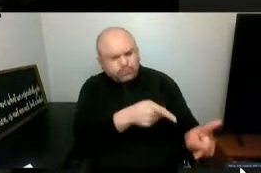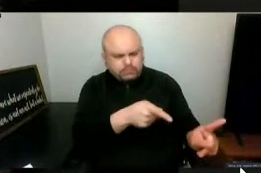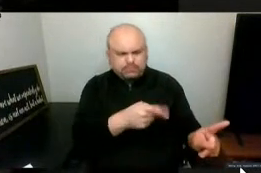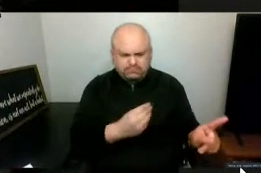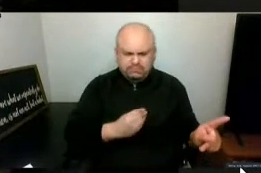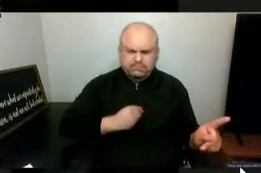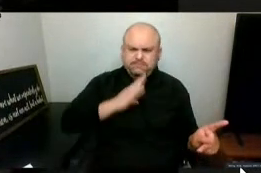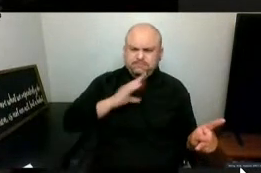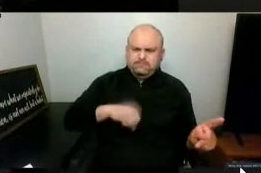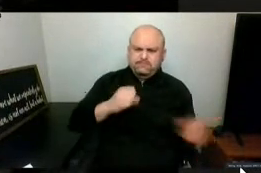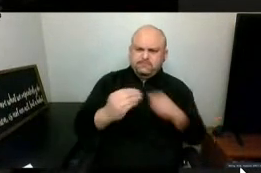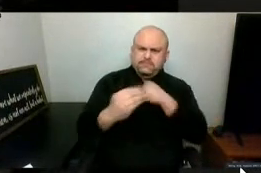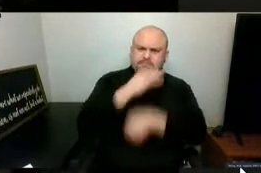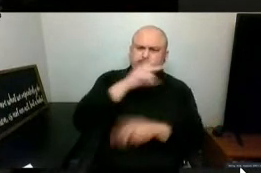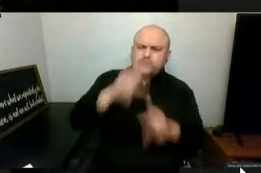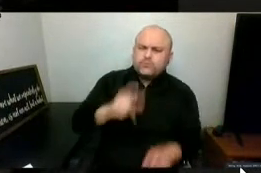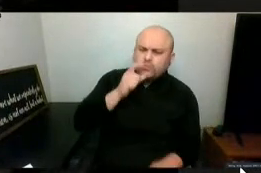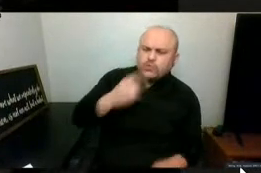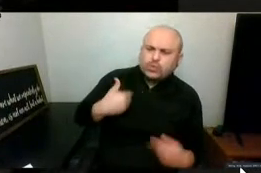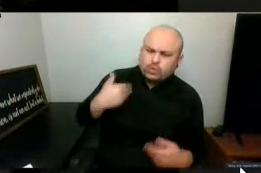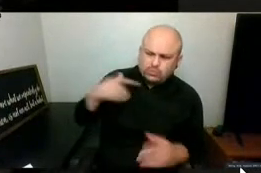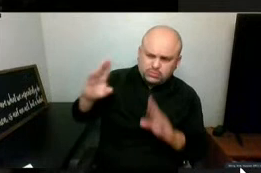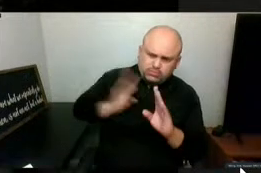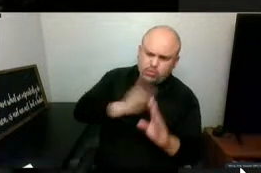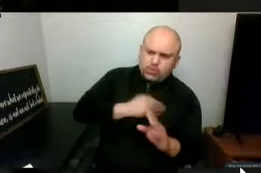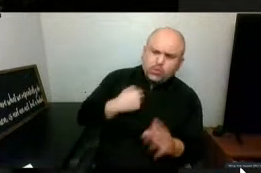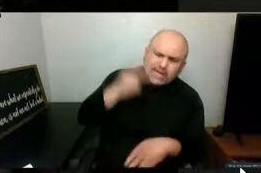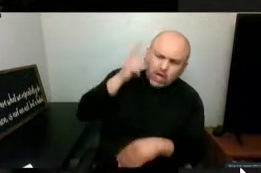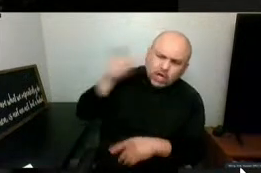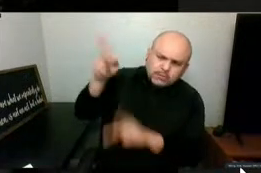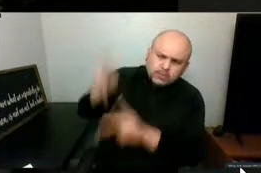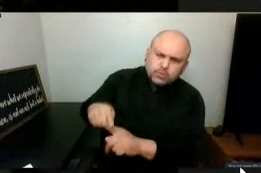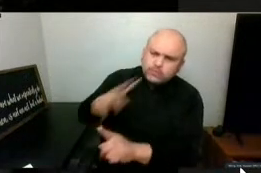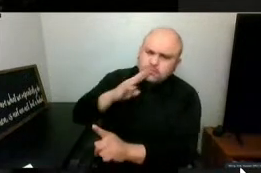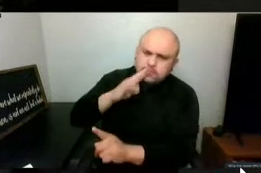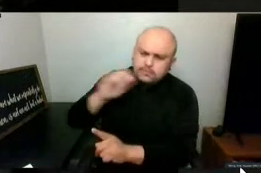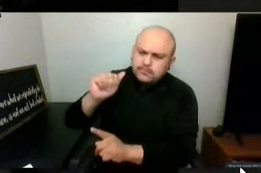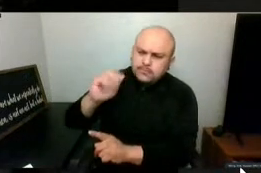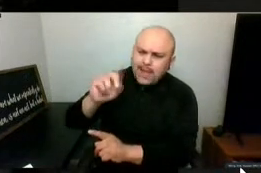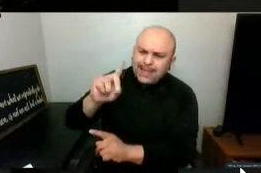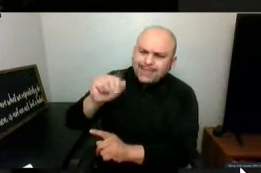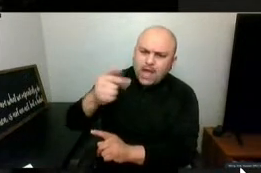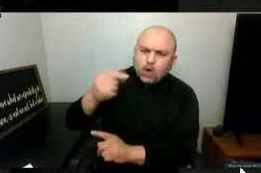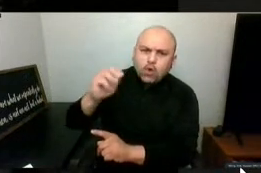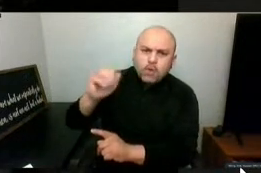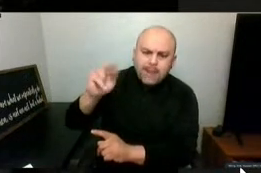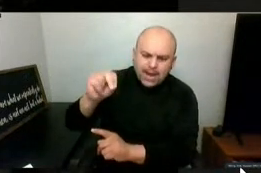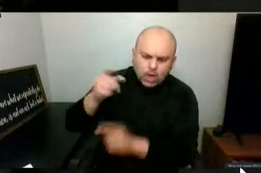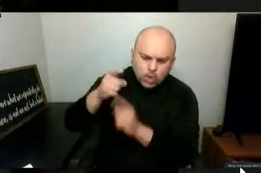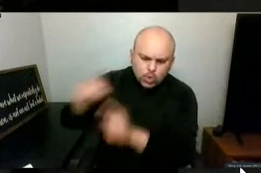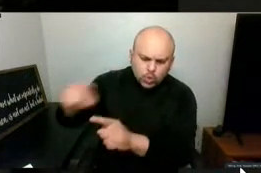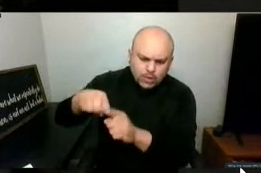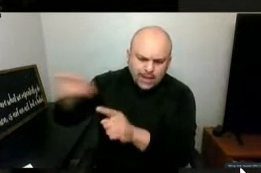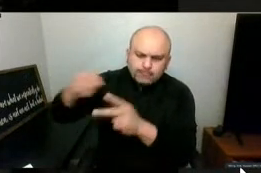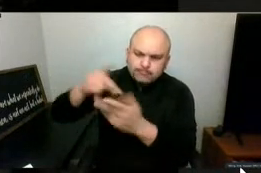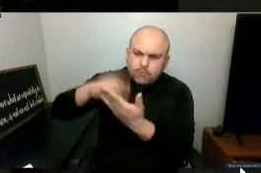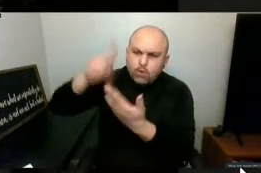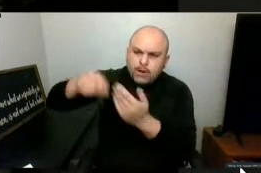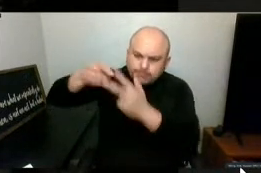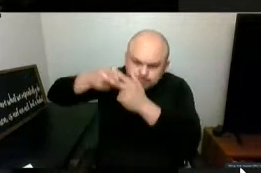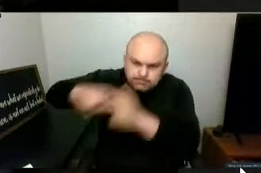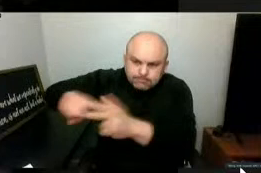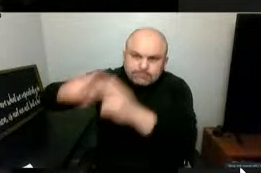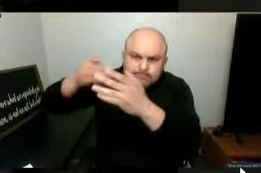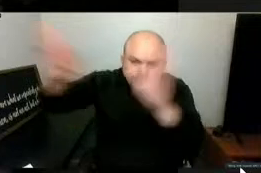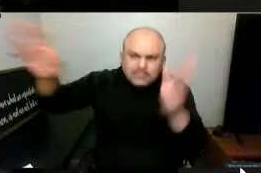poet laureate who we all heard speak, Amanda Gorman, during the inauguration. I think that was an